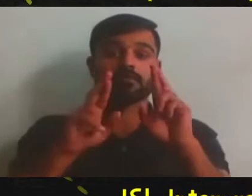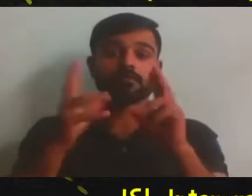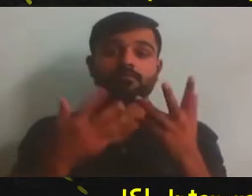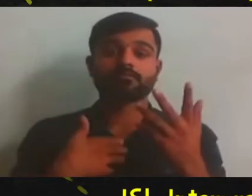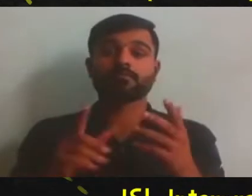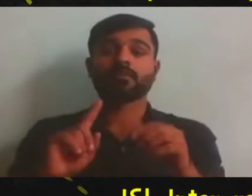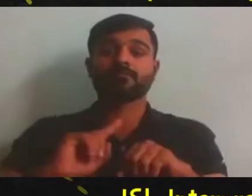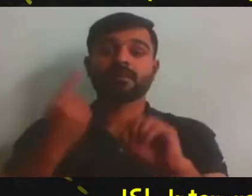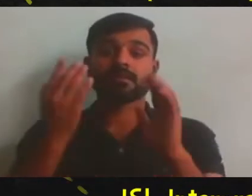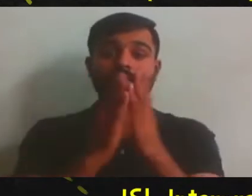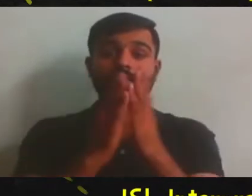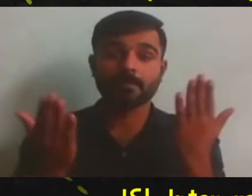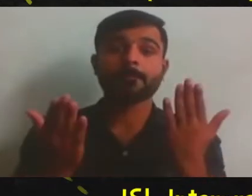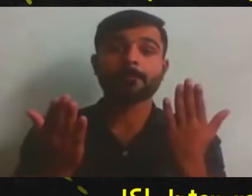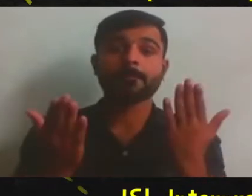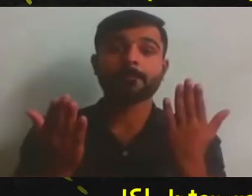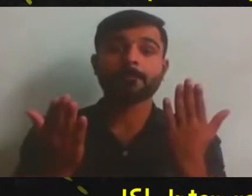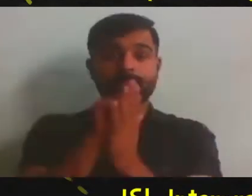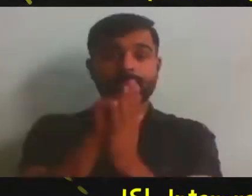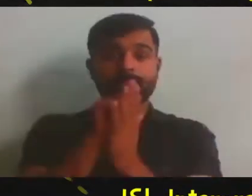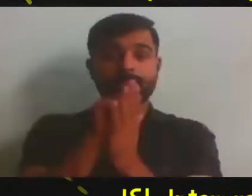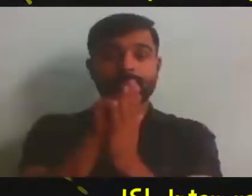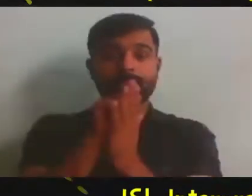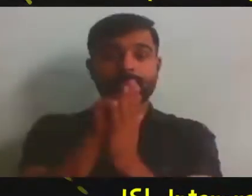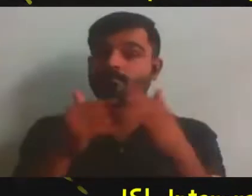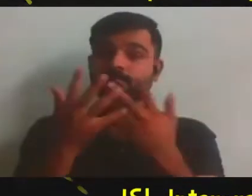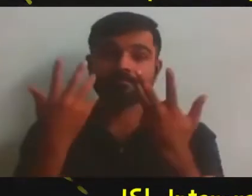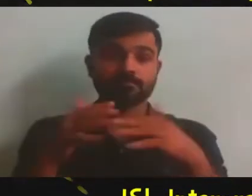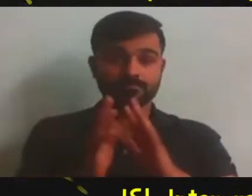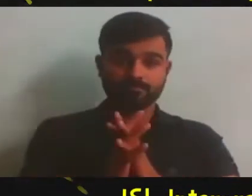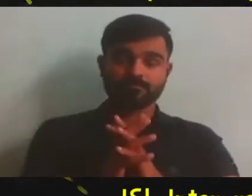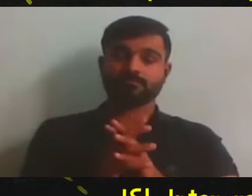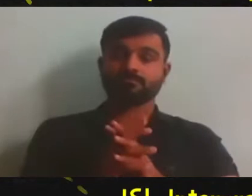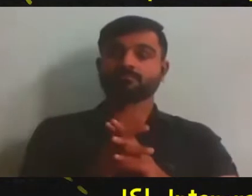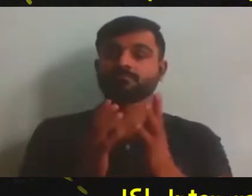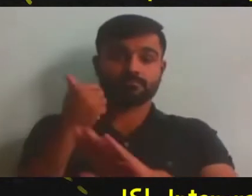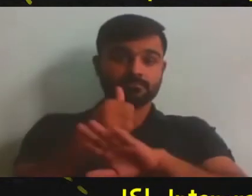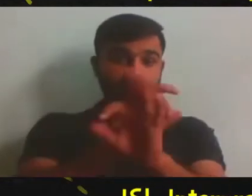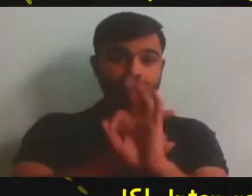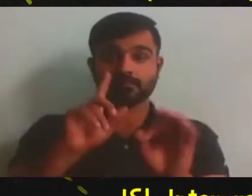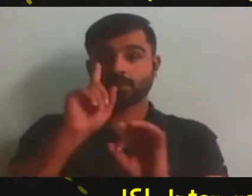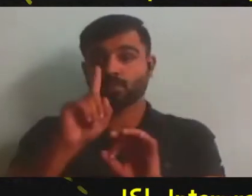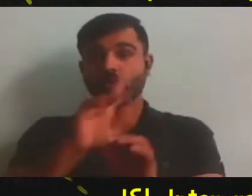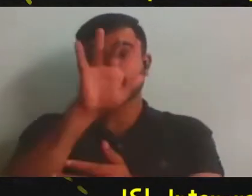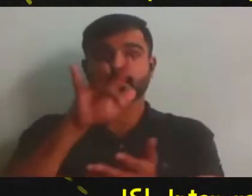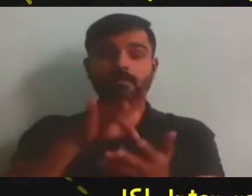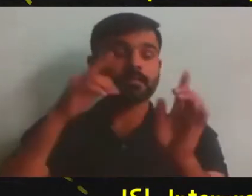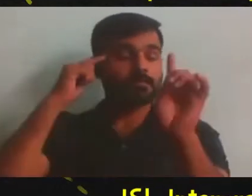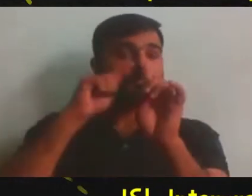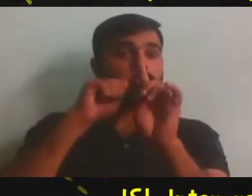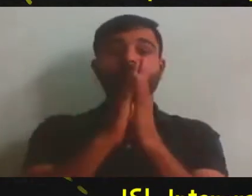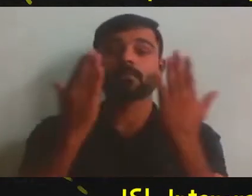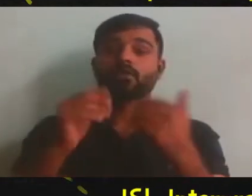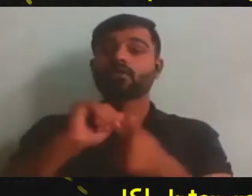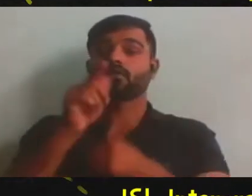Books, we publish picture books. However, the publishing house was set up with one single, very clear goal, a book in every